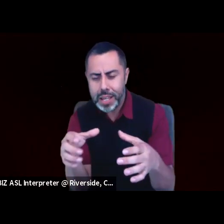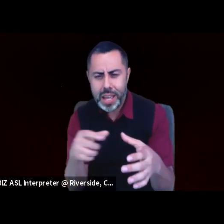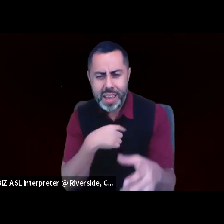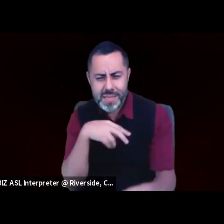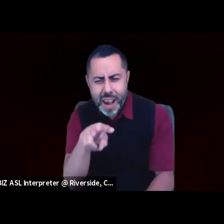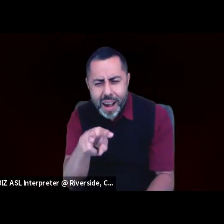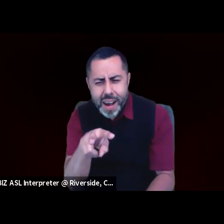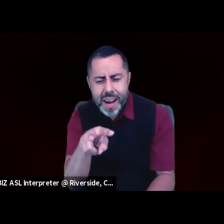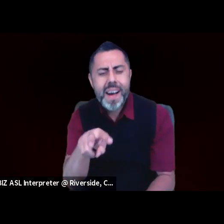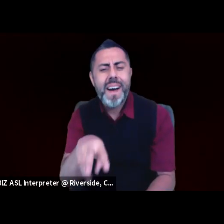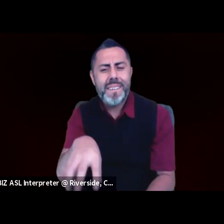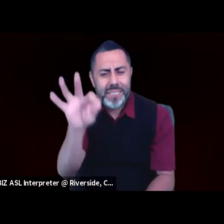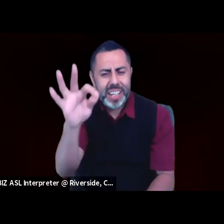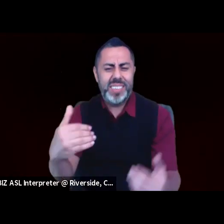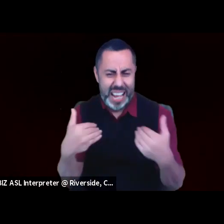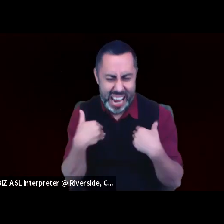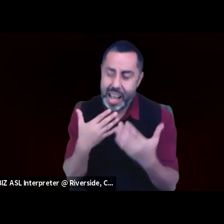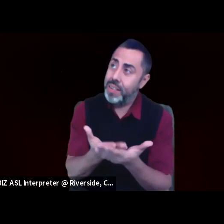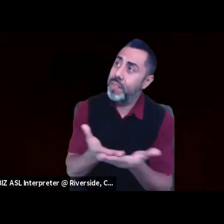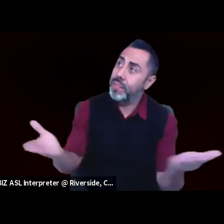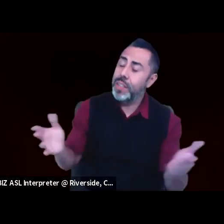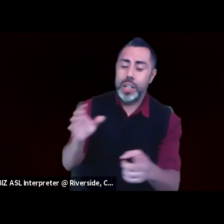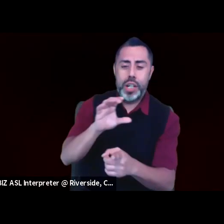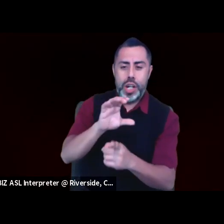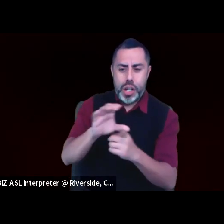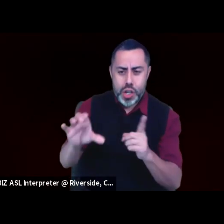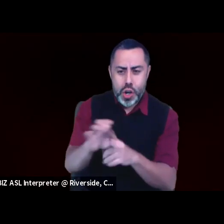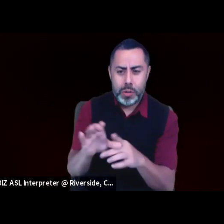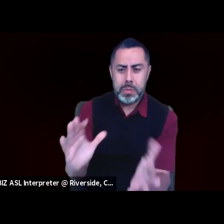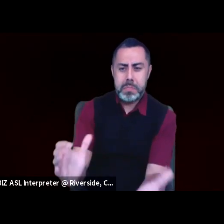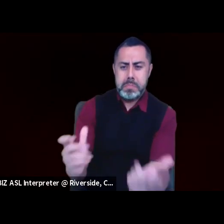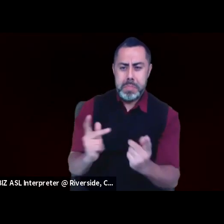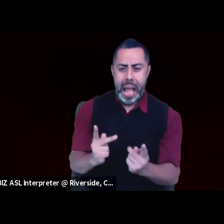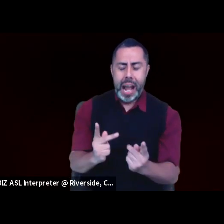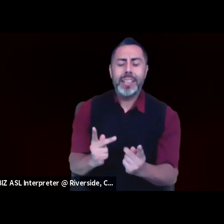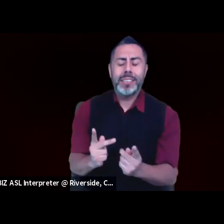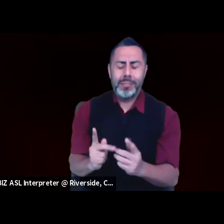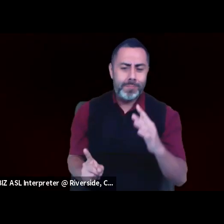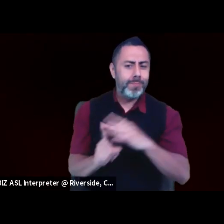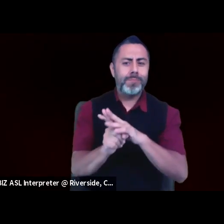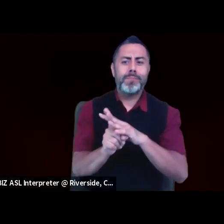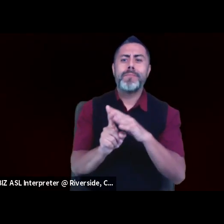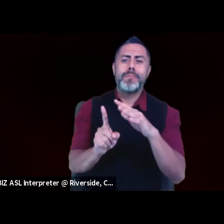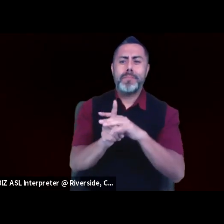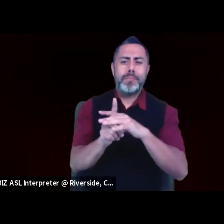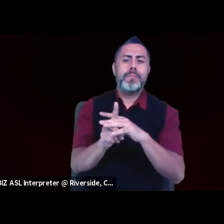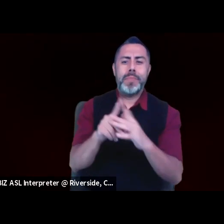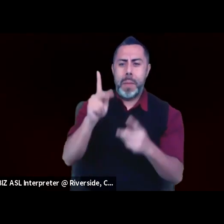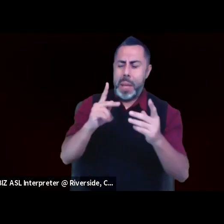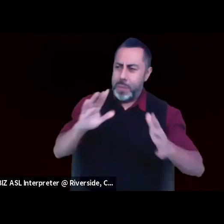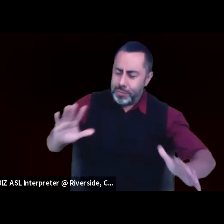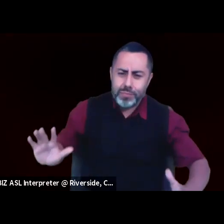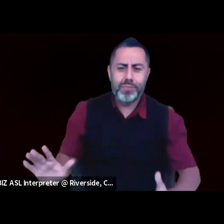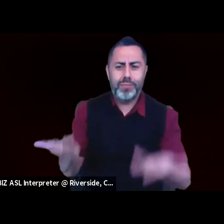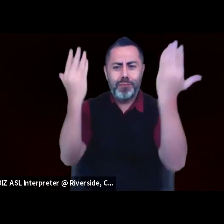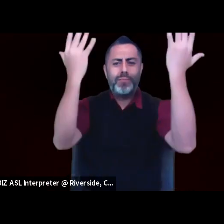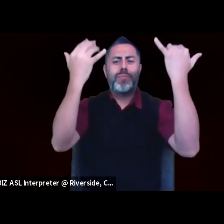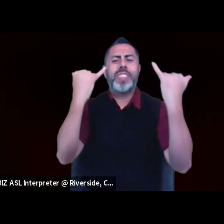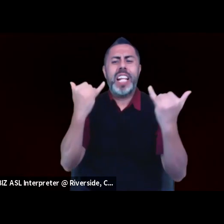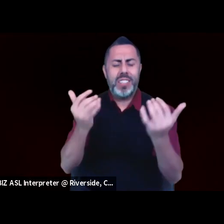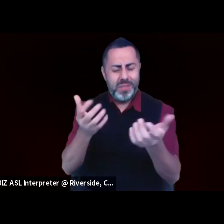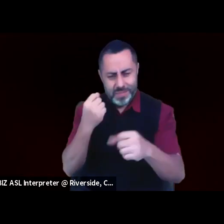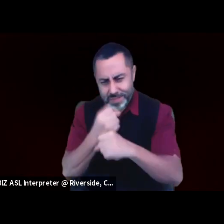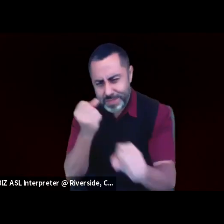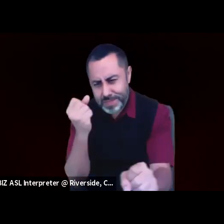resurgence of people calling upon the conversation and to create story, dialogue by any